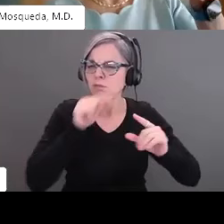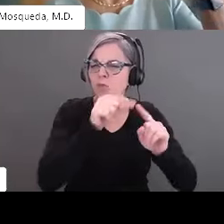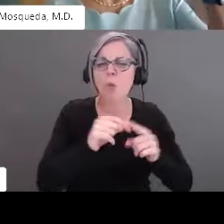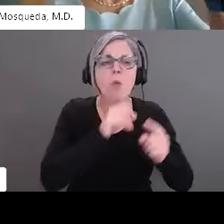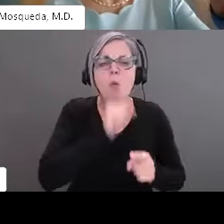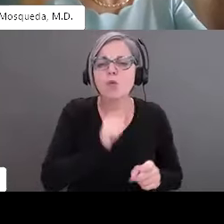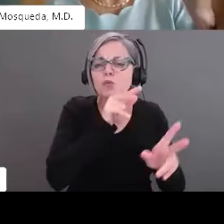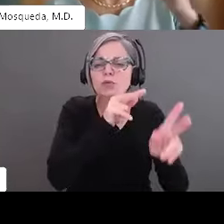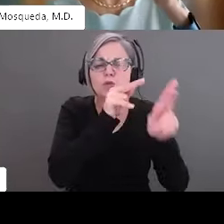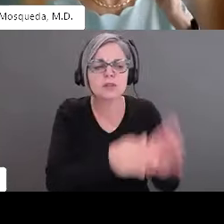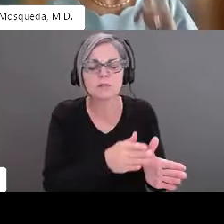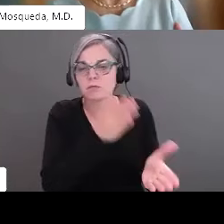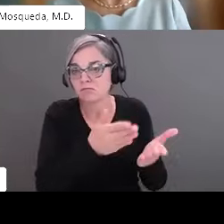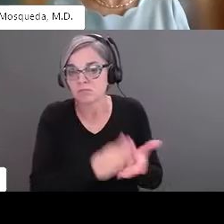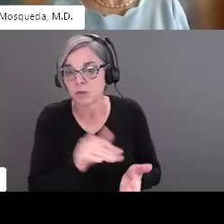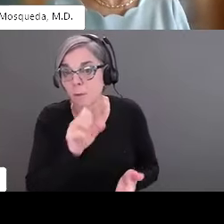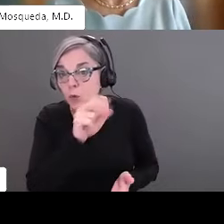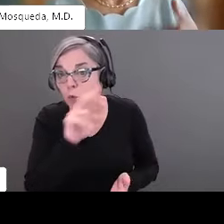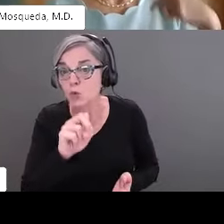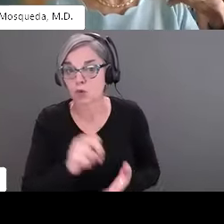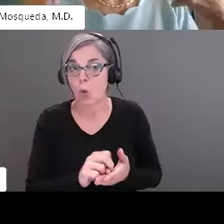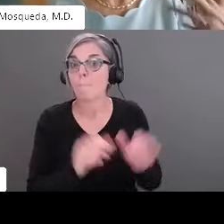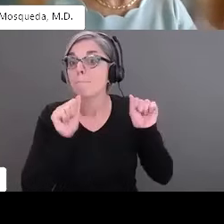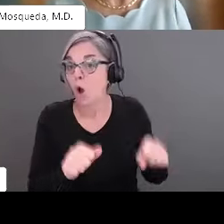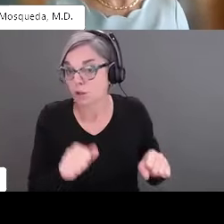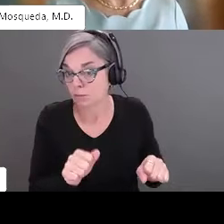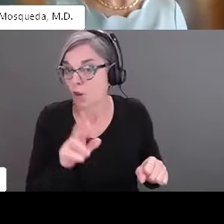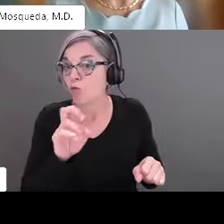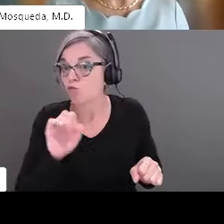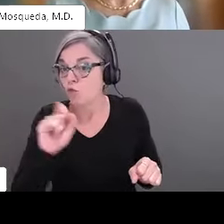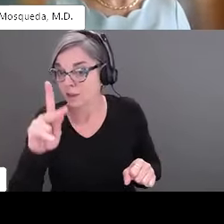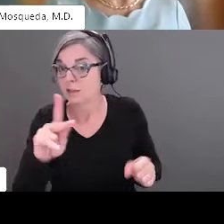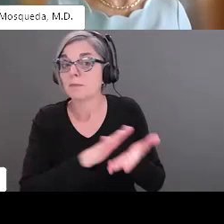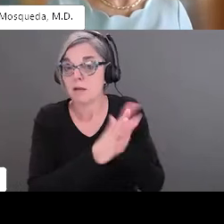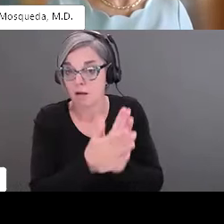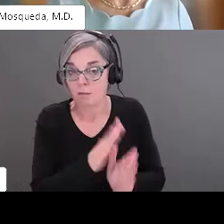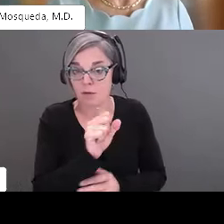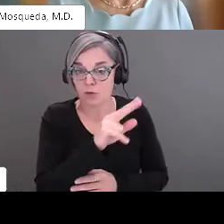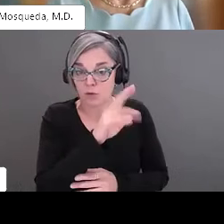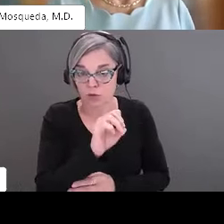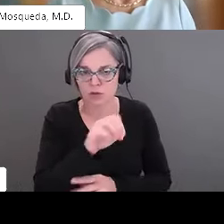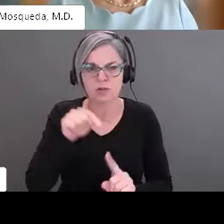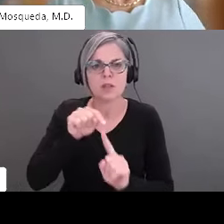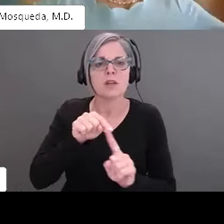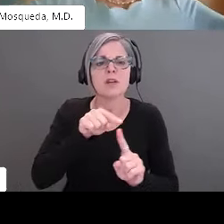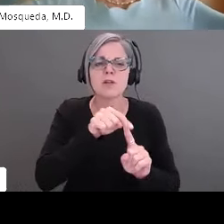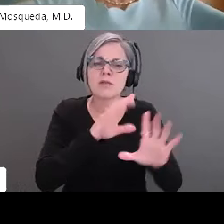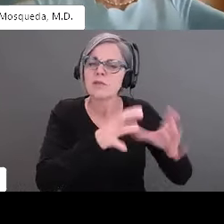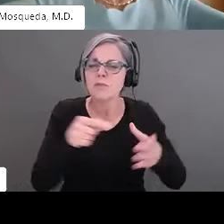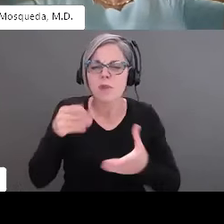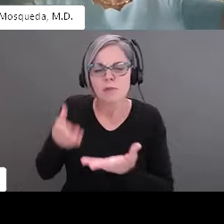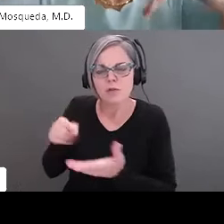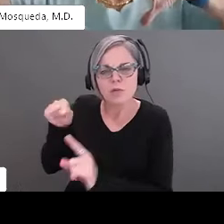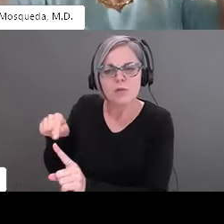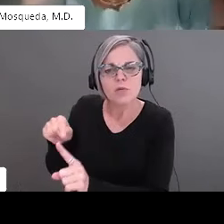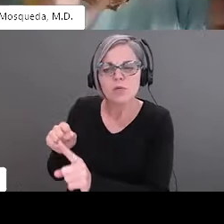The potential abuser and the context of their situation. And sometimes when